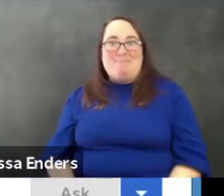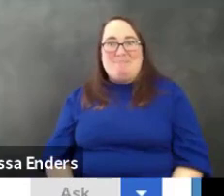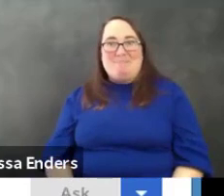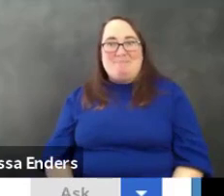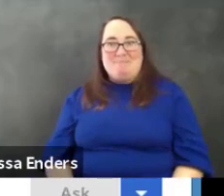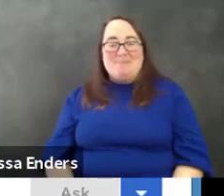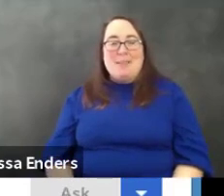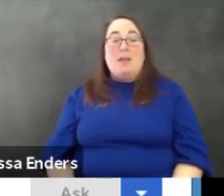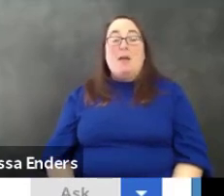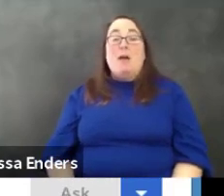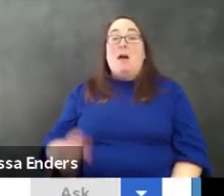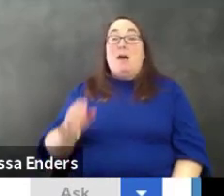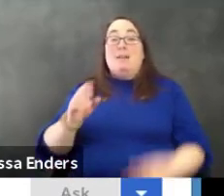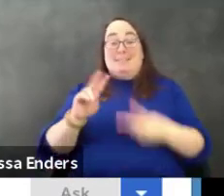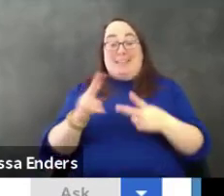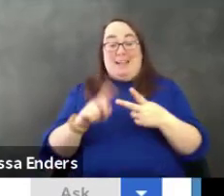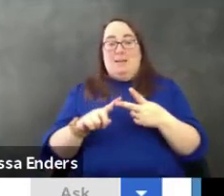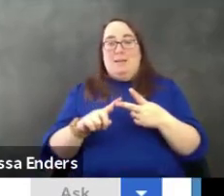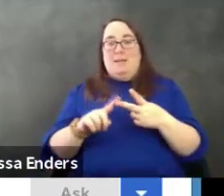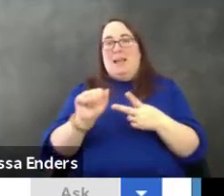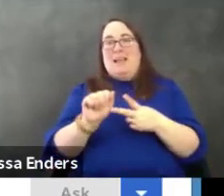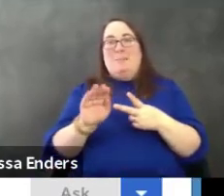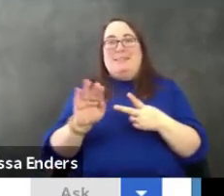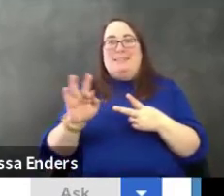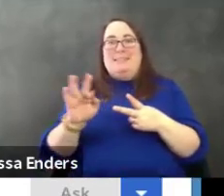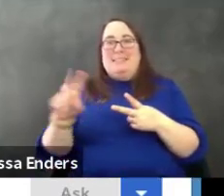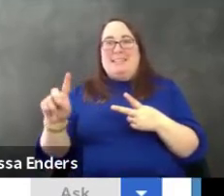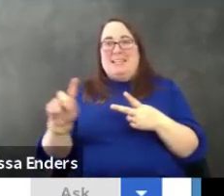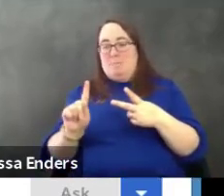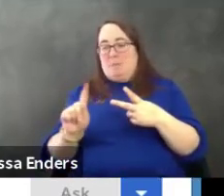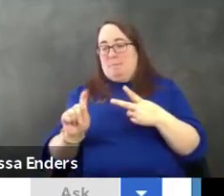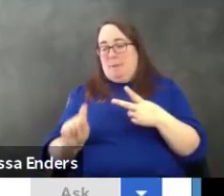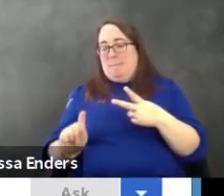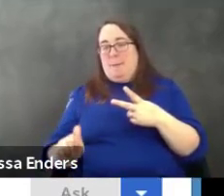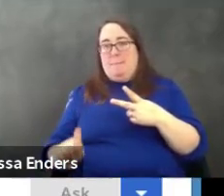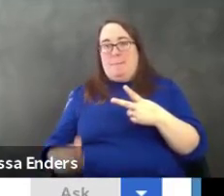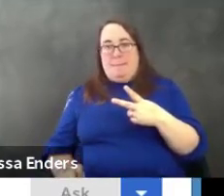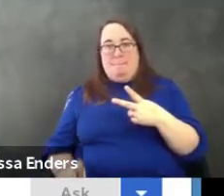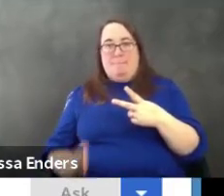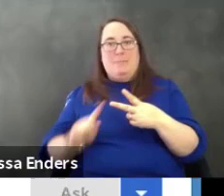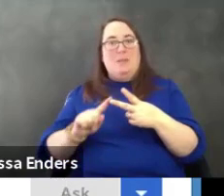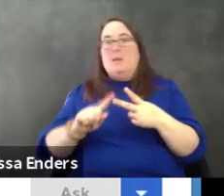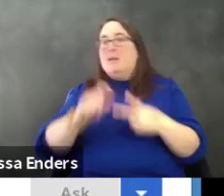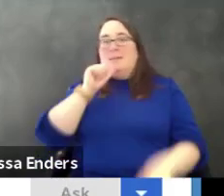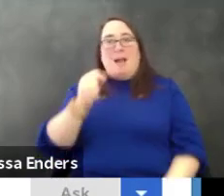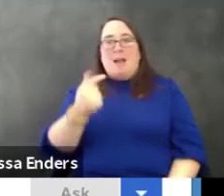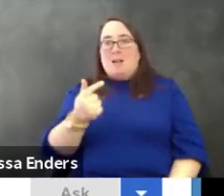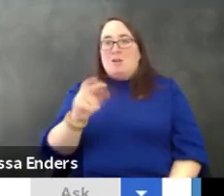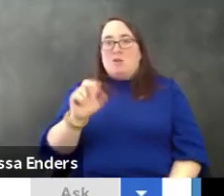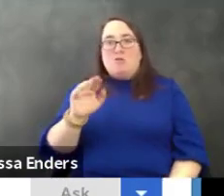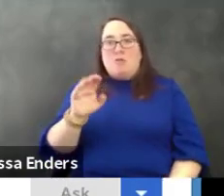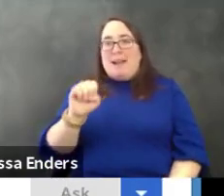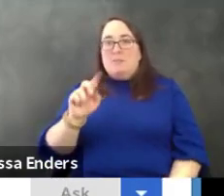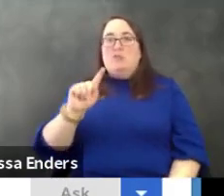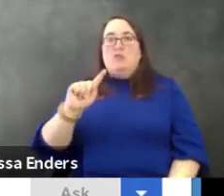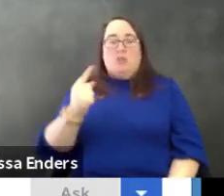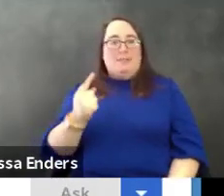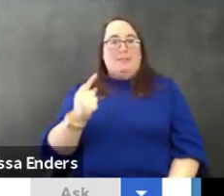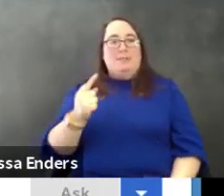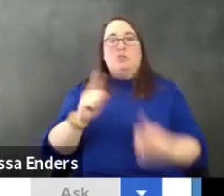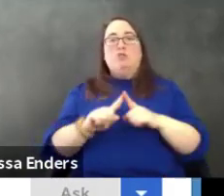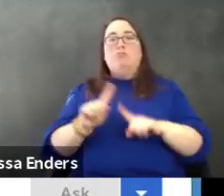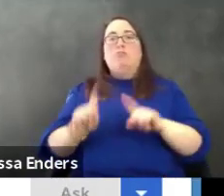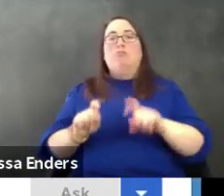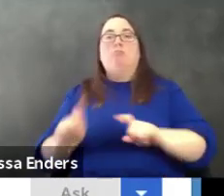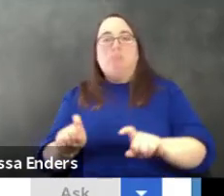that, or I can do a multiple choice question. The multiple choice question, again, is not grading it for you. It's just a way to poll your